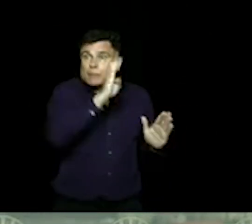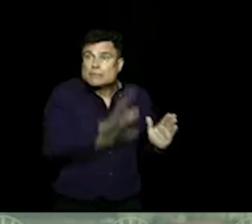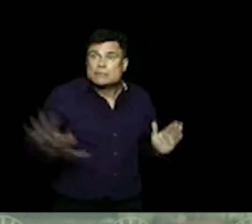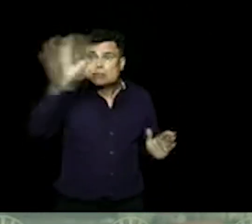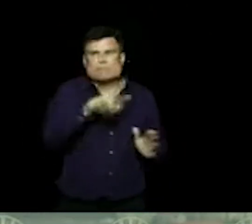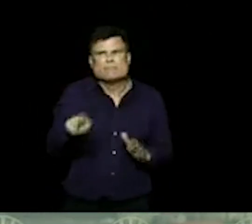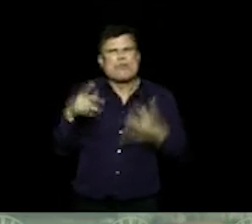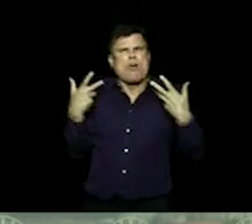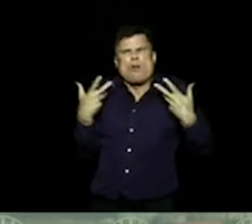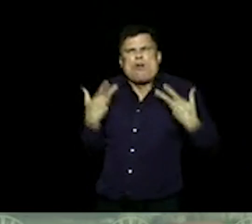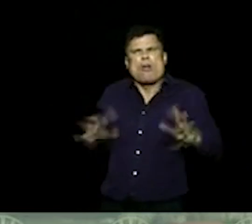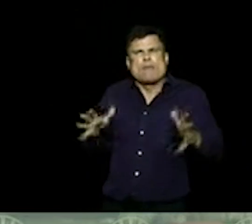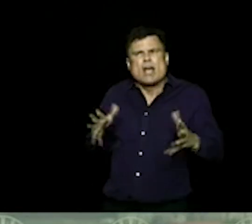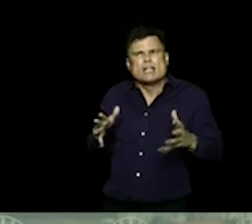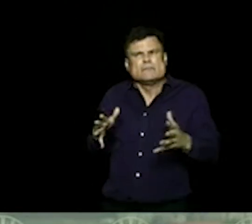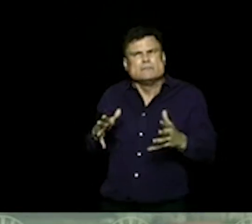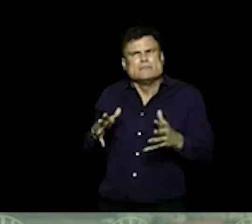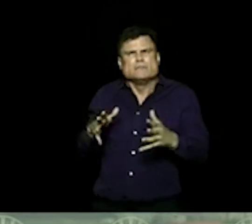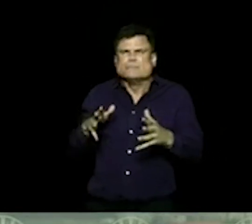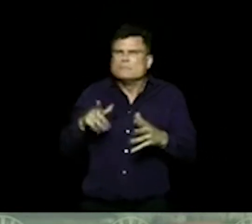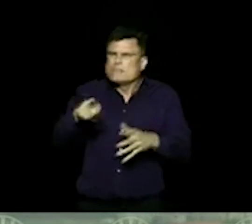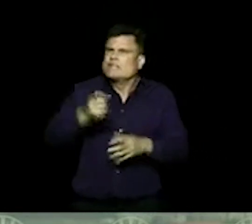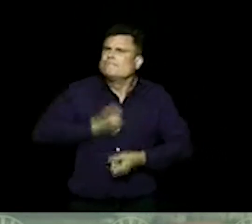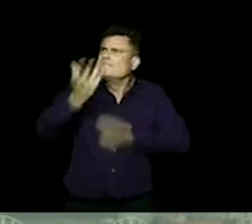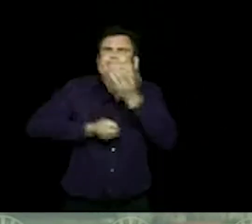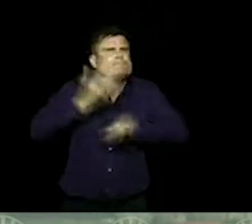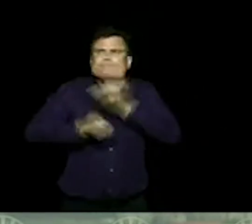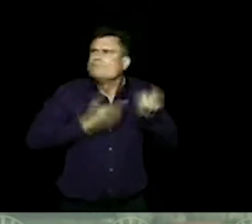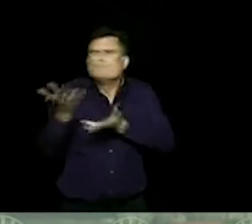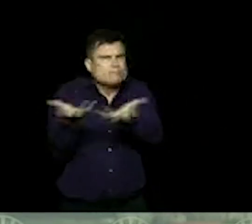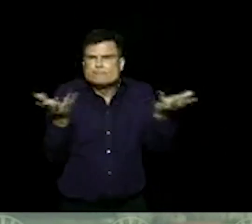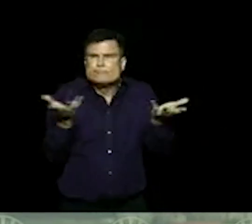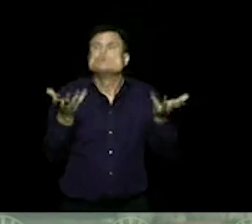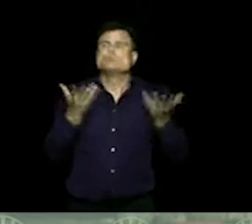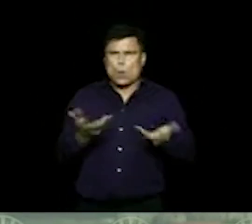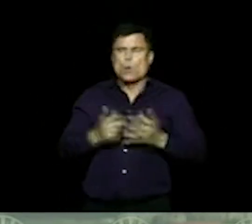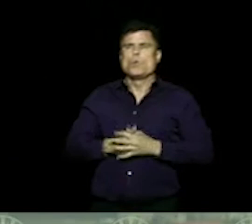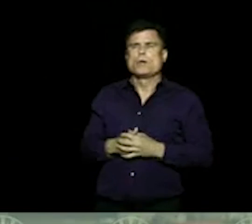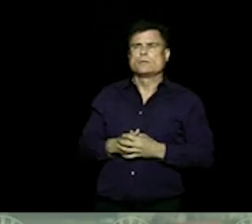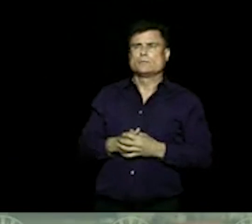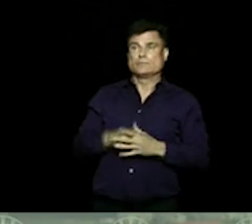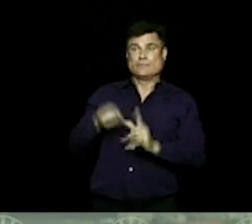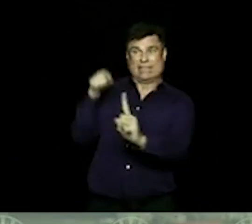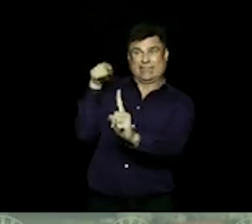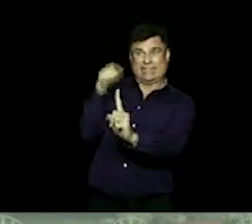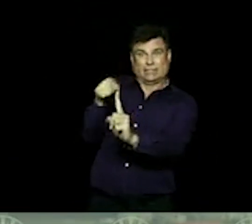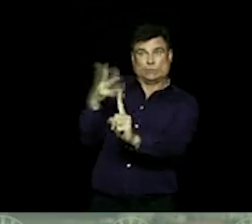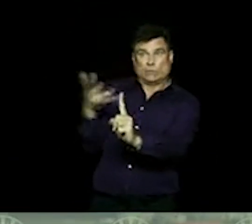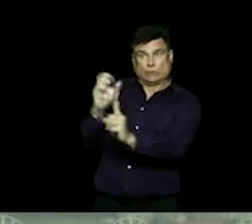these issues are, the particular issues are so significantly serious that they require